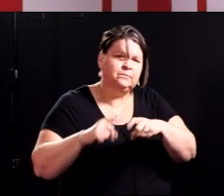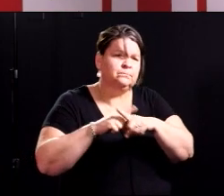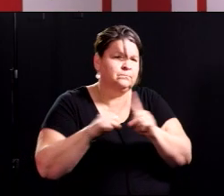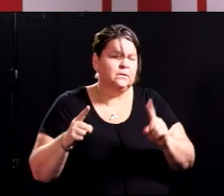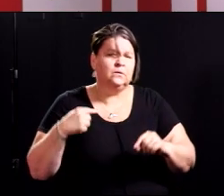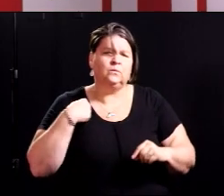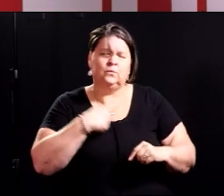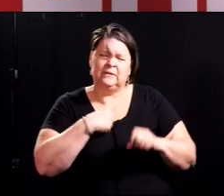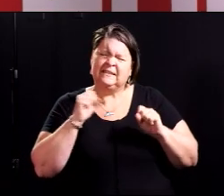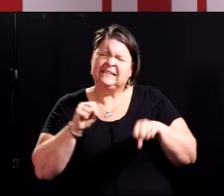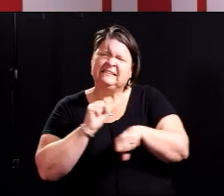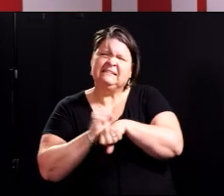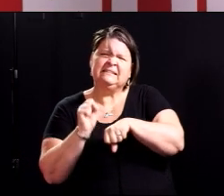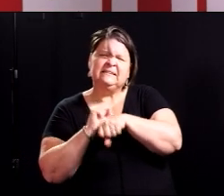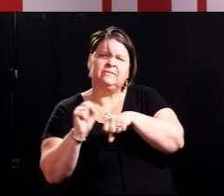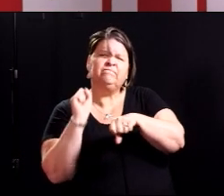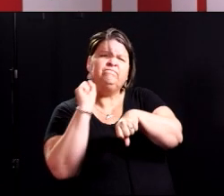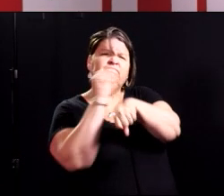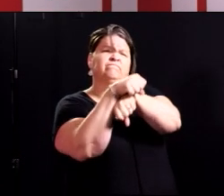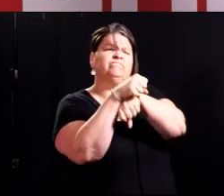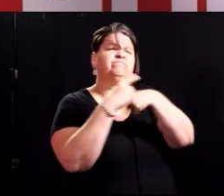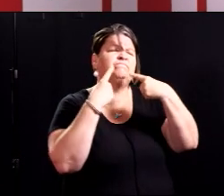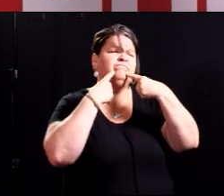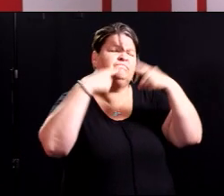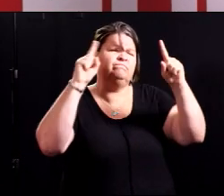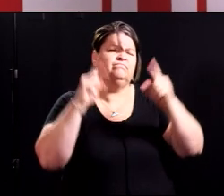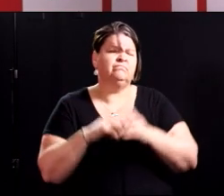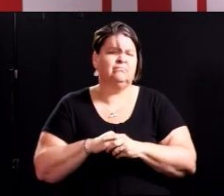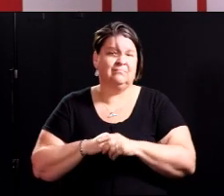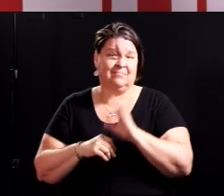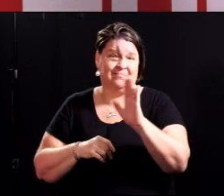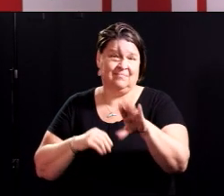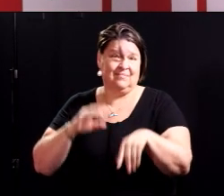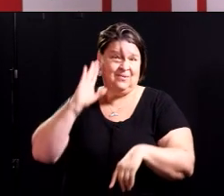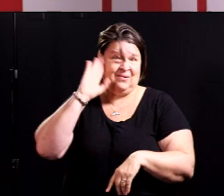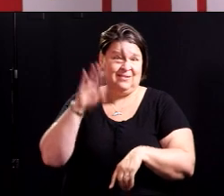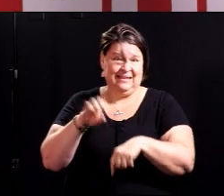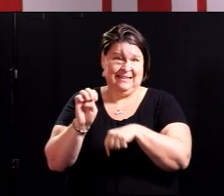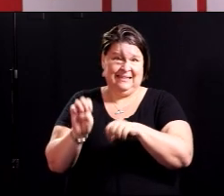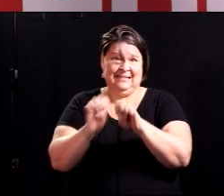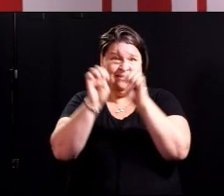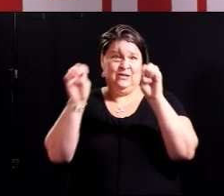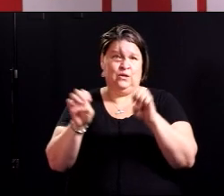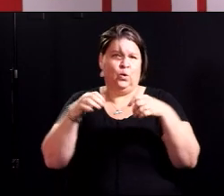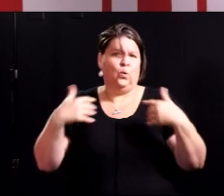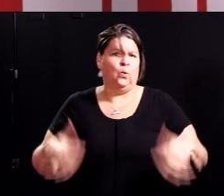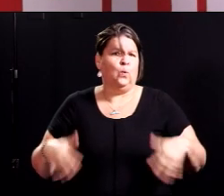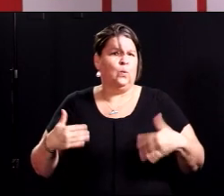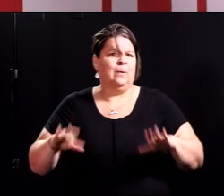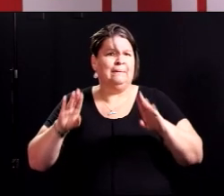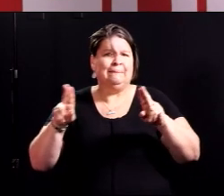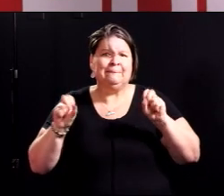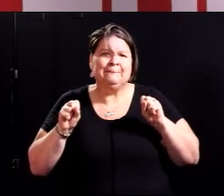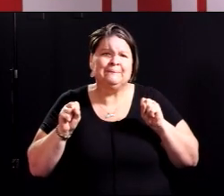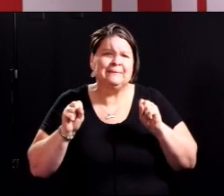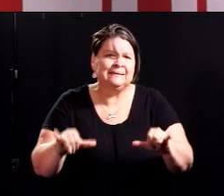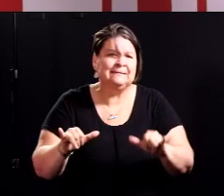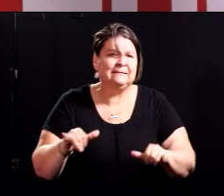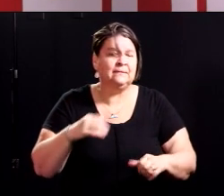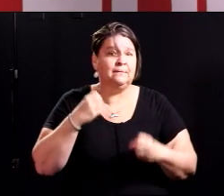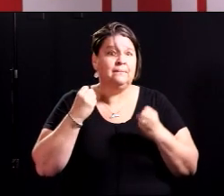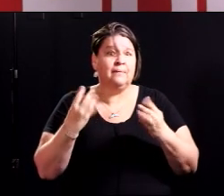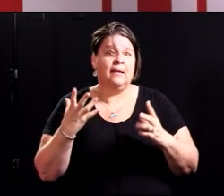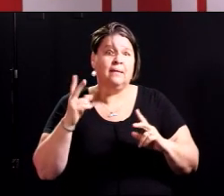of the busiest days of the year, and it's this Sunday. Passover begins tomorrow night for our Jewish friends, and